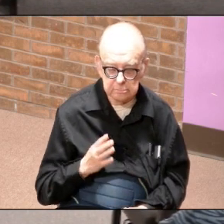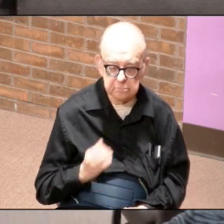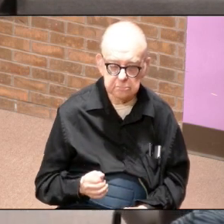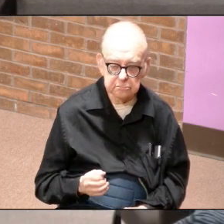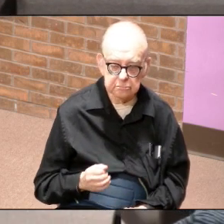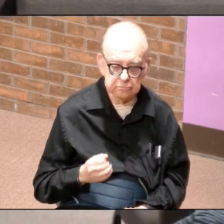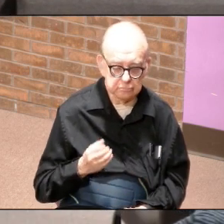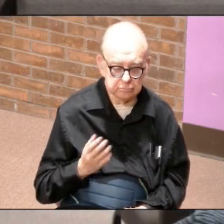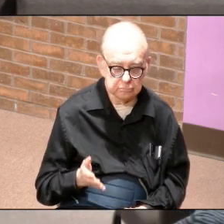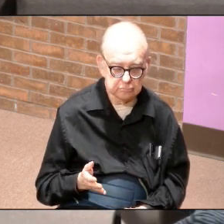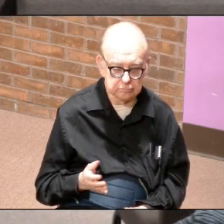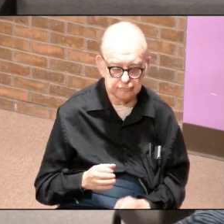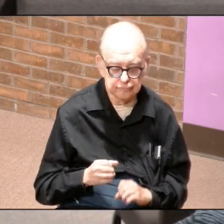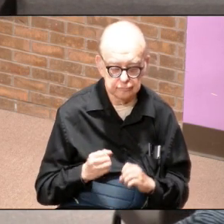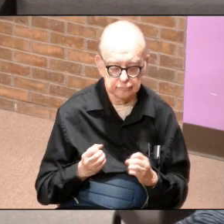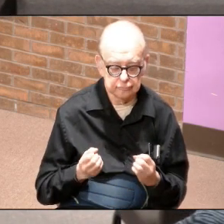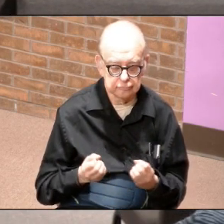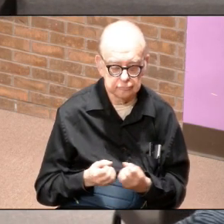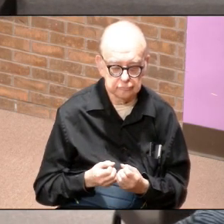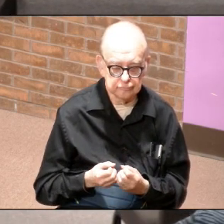Because here's the deal.